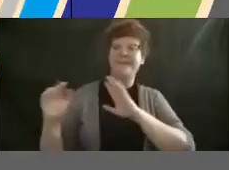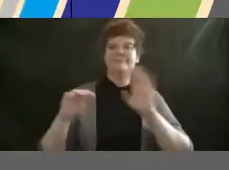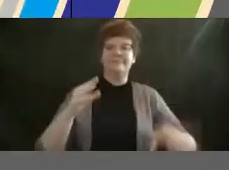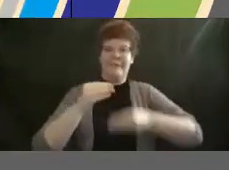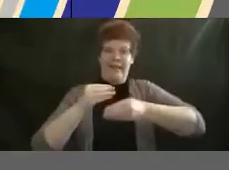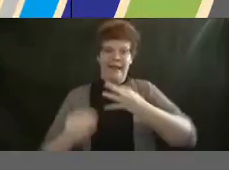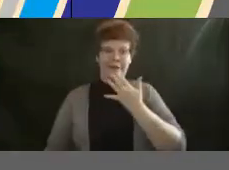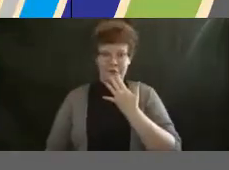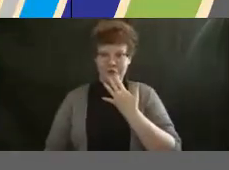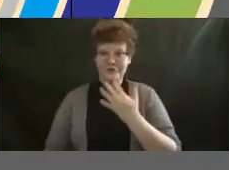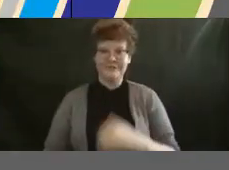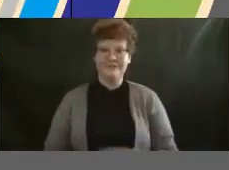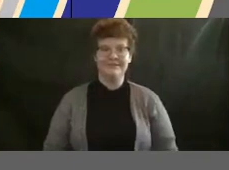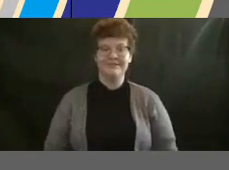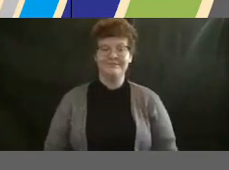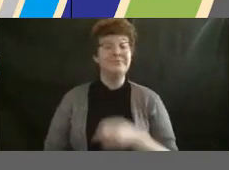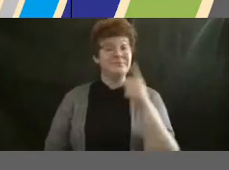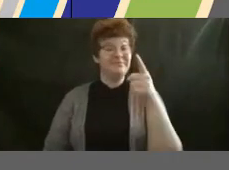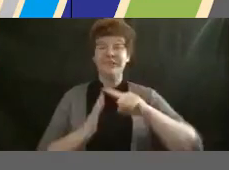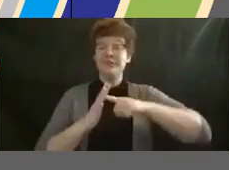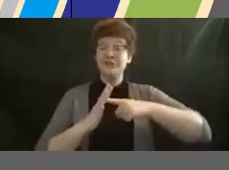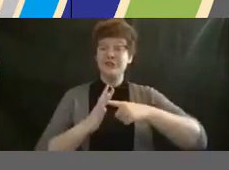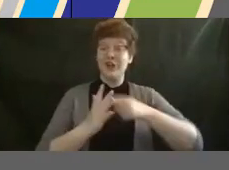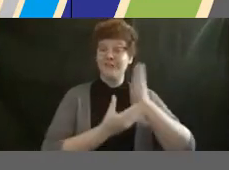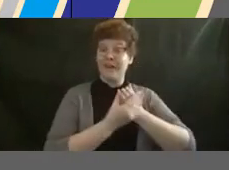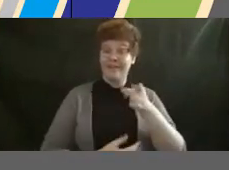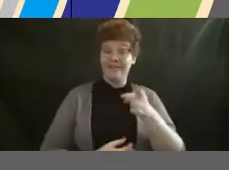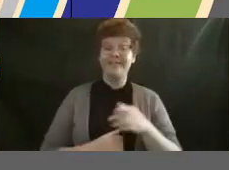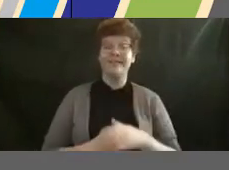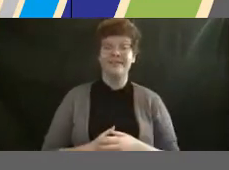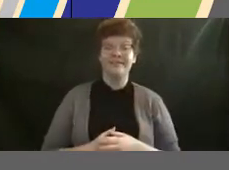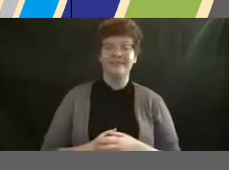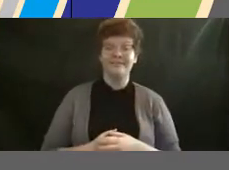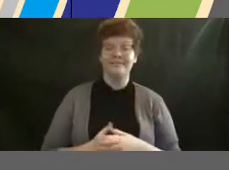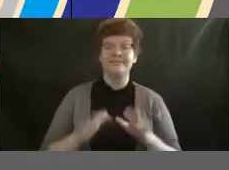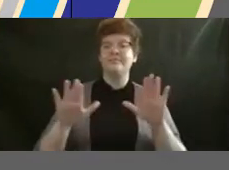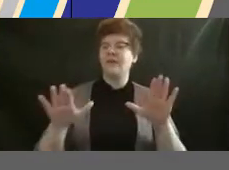start file. And quite simply, before we even get started